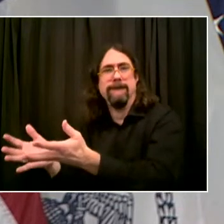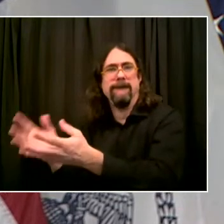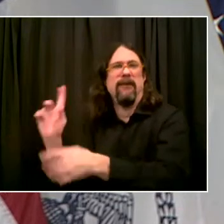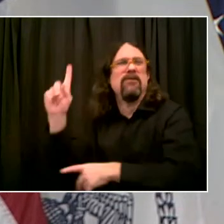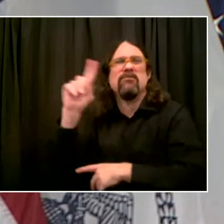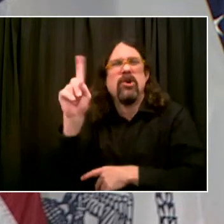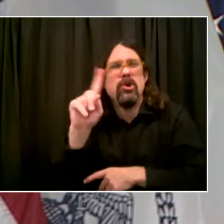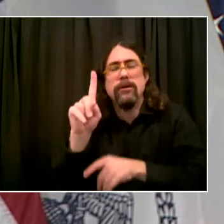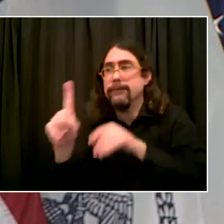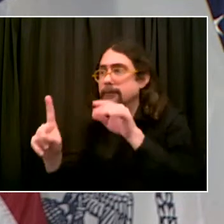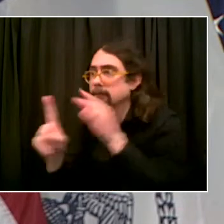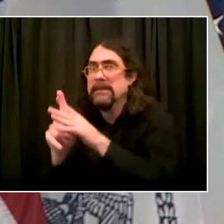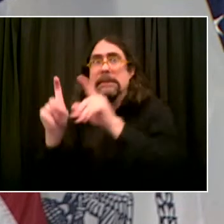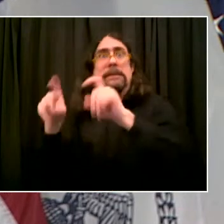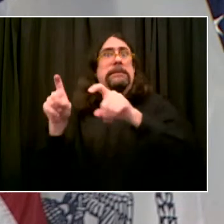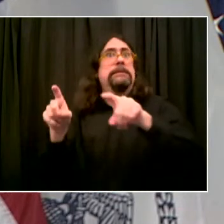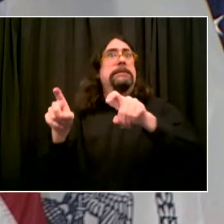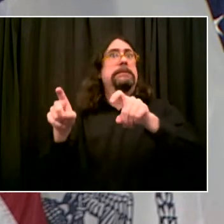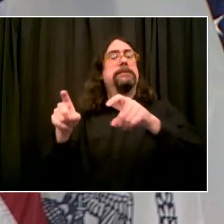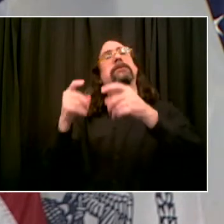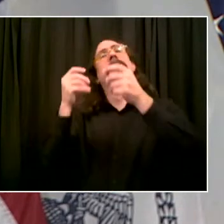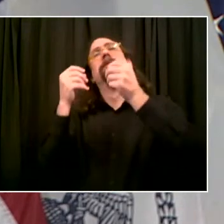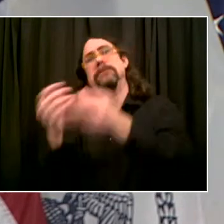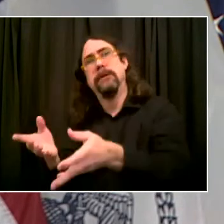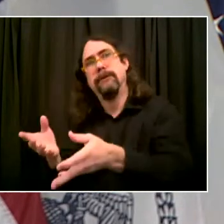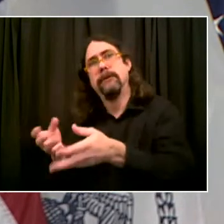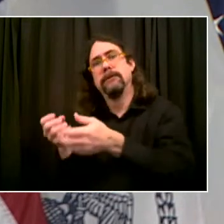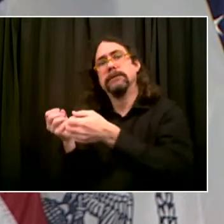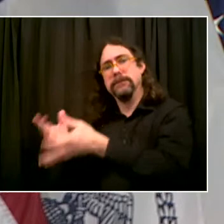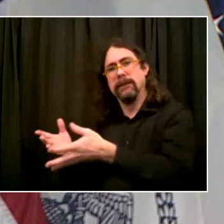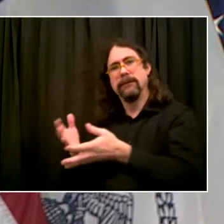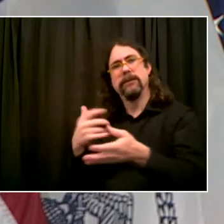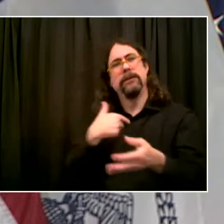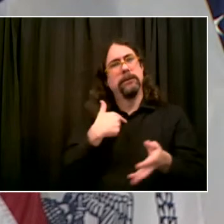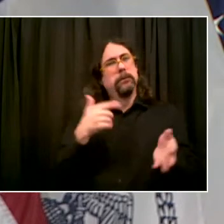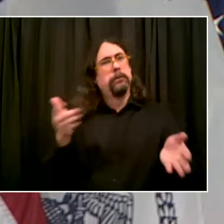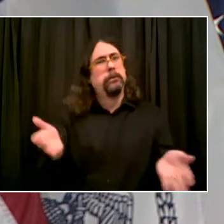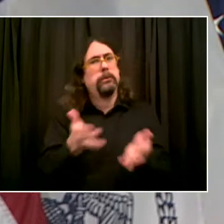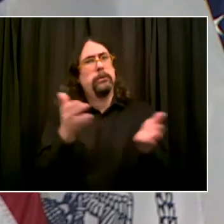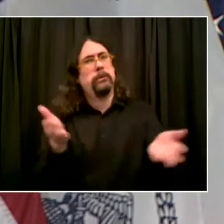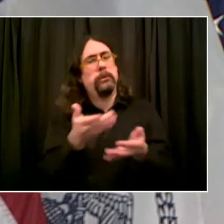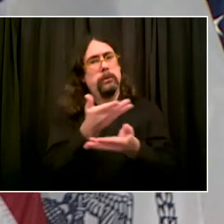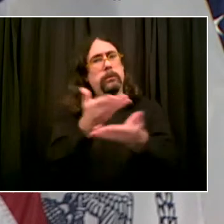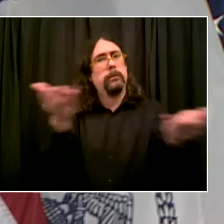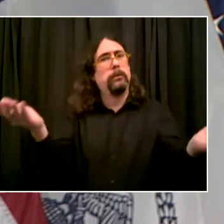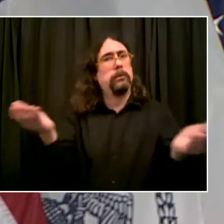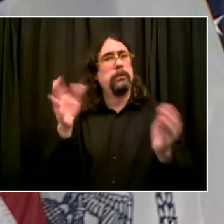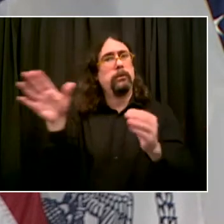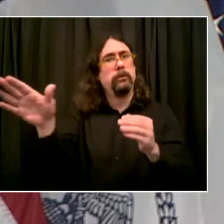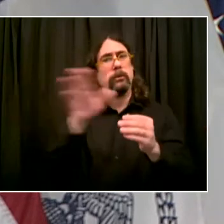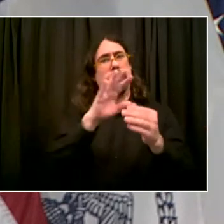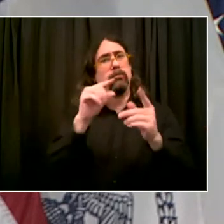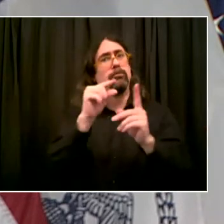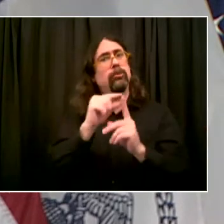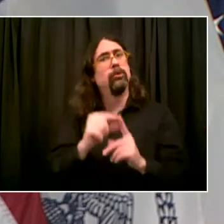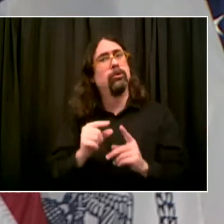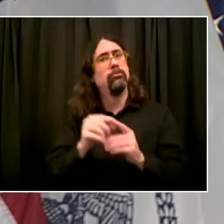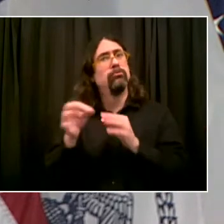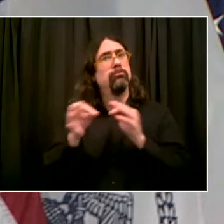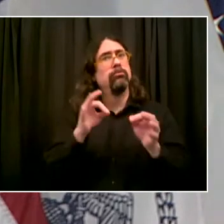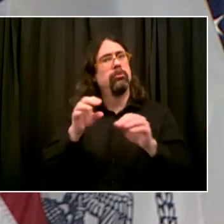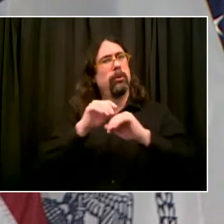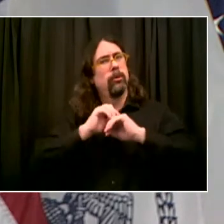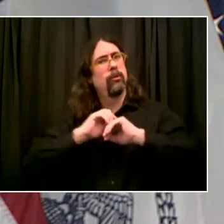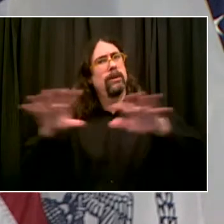mentioned that we're going to do things like particular scheduling hours focused on members of the community, things like quote unquote